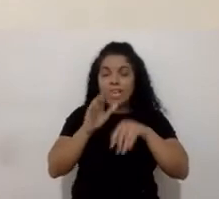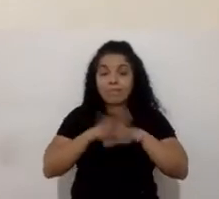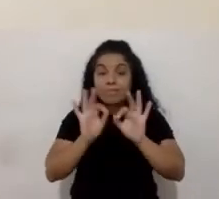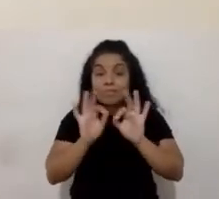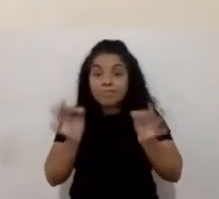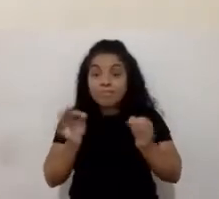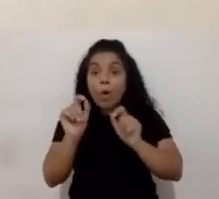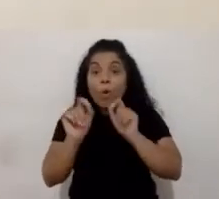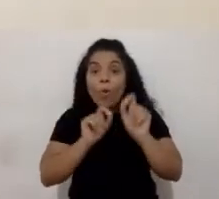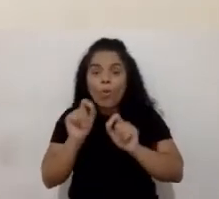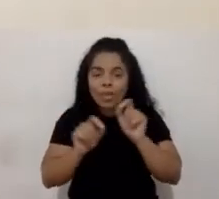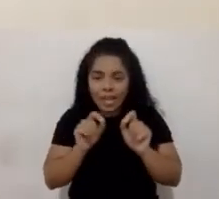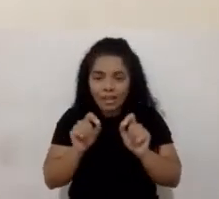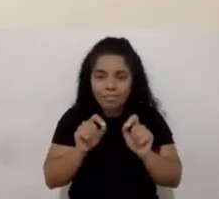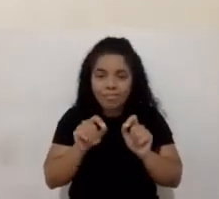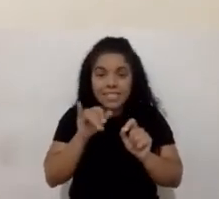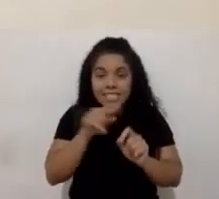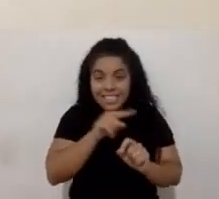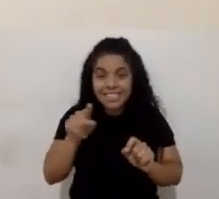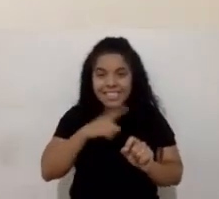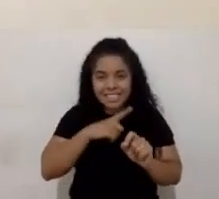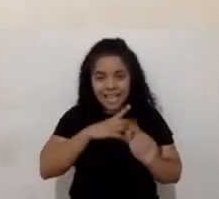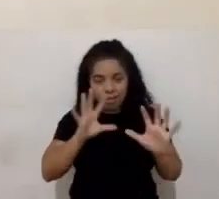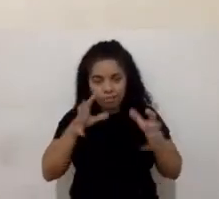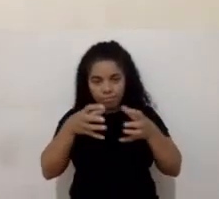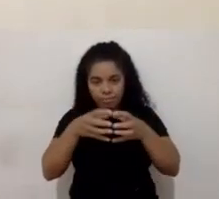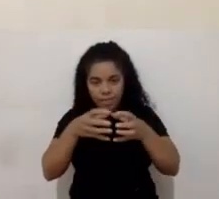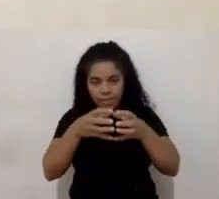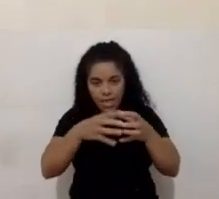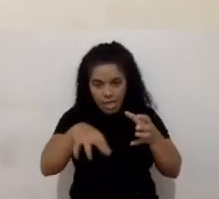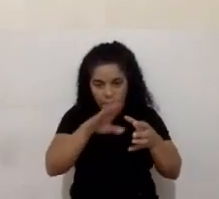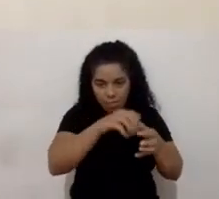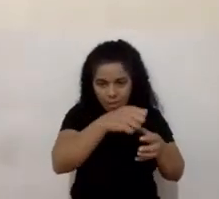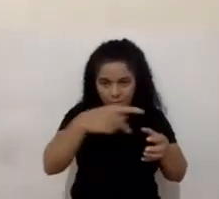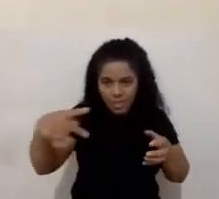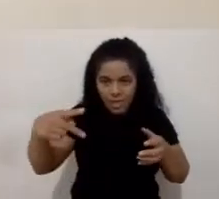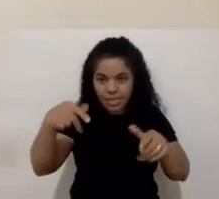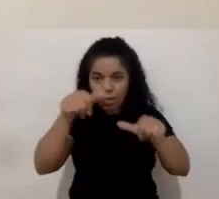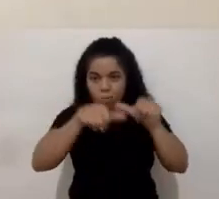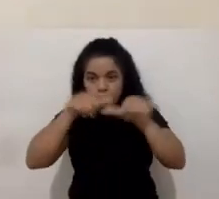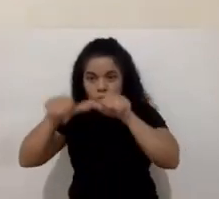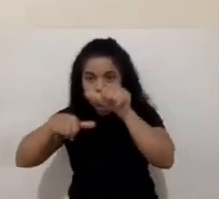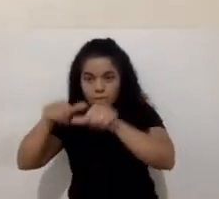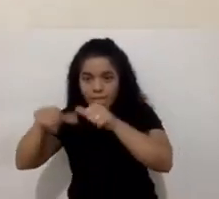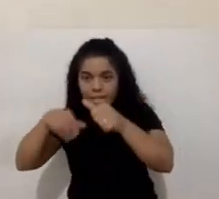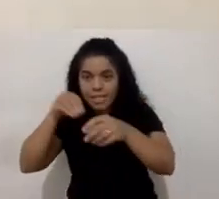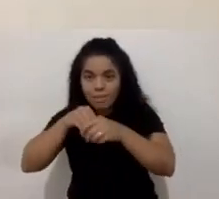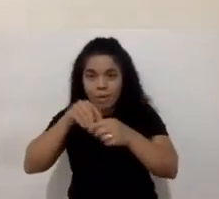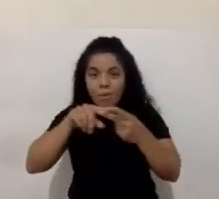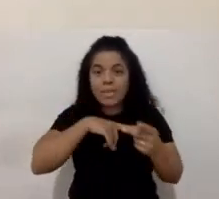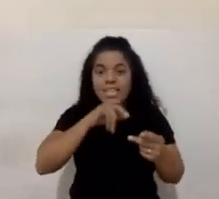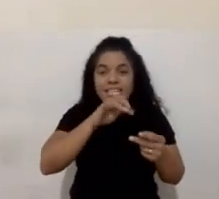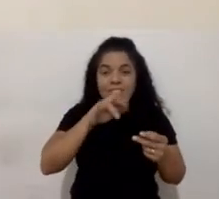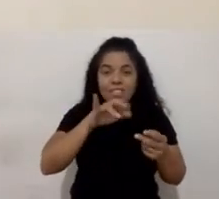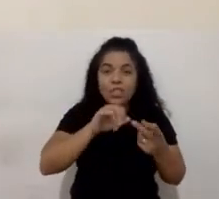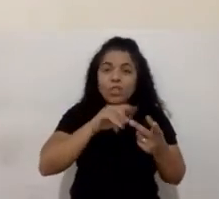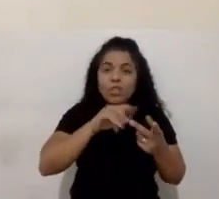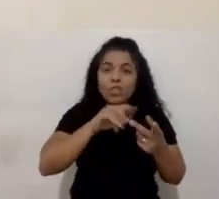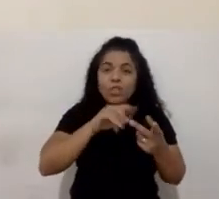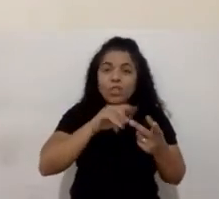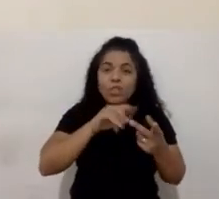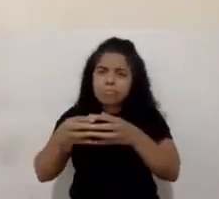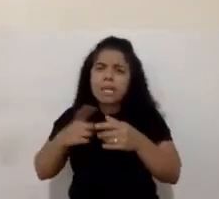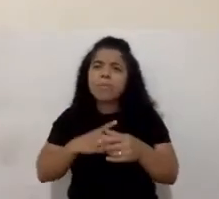team which is making changes to their own infrastructure at this level, they should have the knowledge to do that, and they